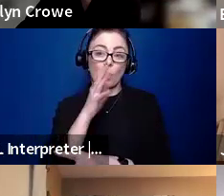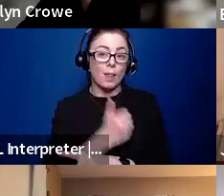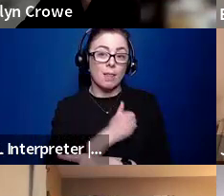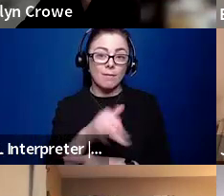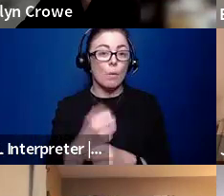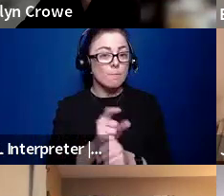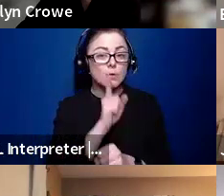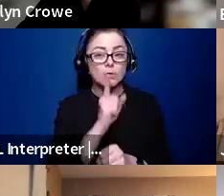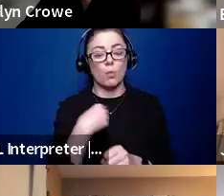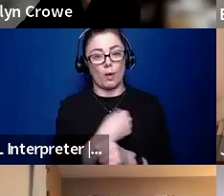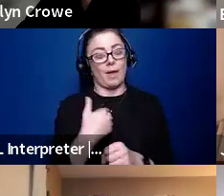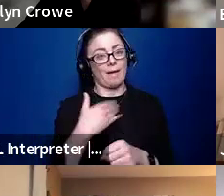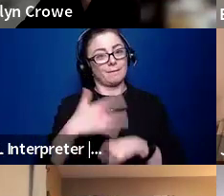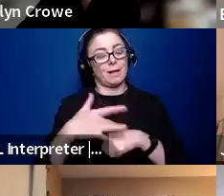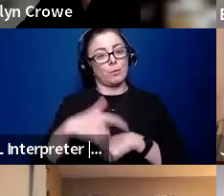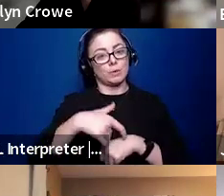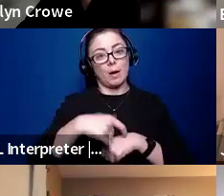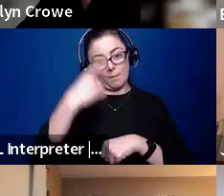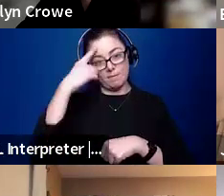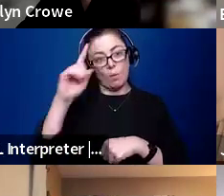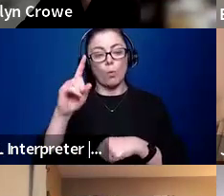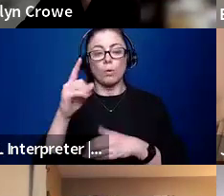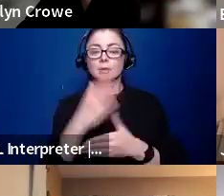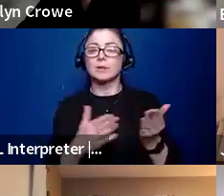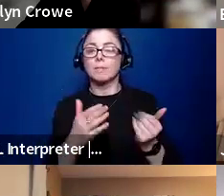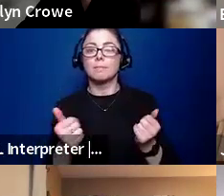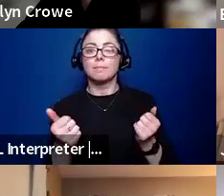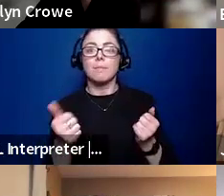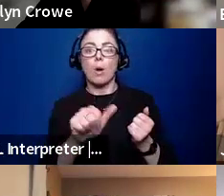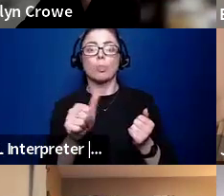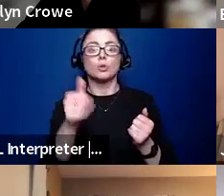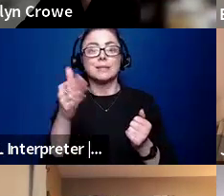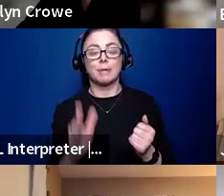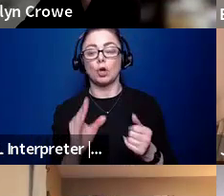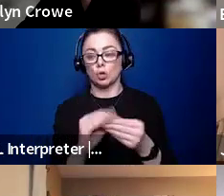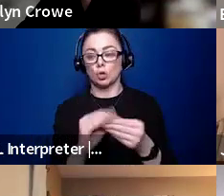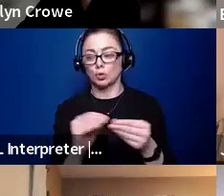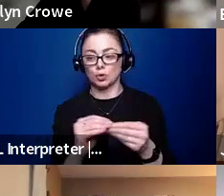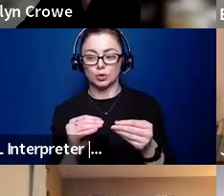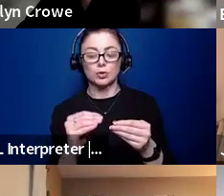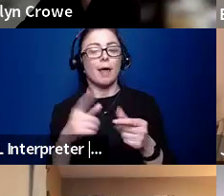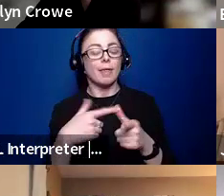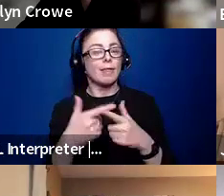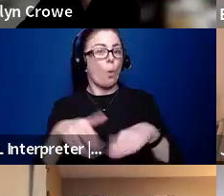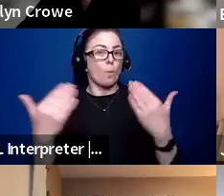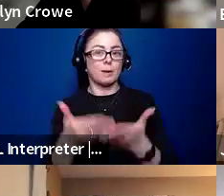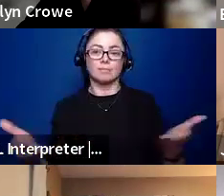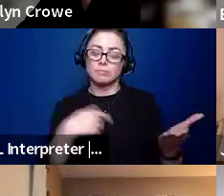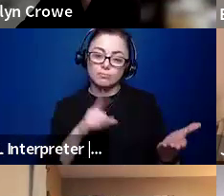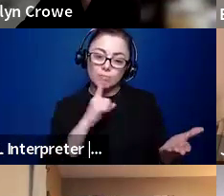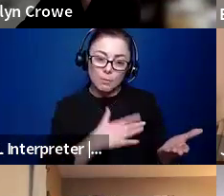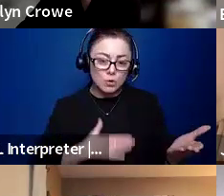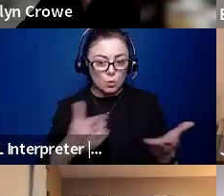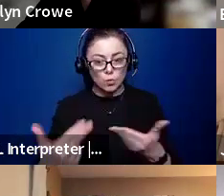want to make sure we have some time to get some of our other speakers to Yeah, share, that's fine. comment, and then open up, and really appreciate you